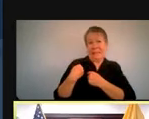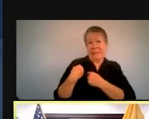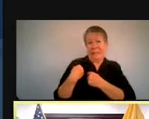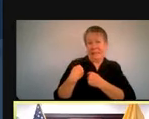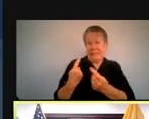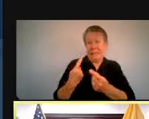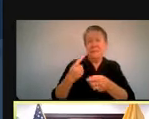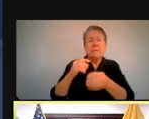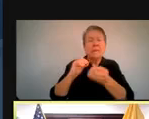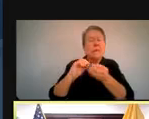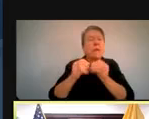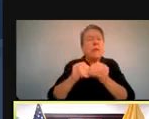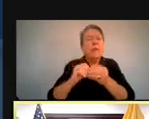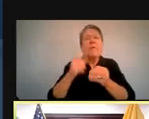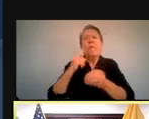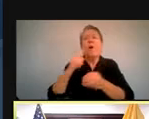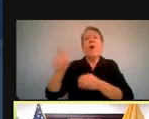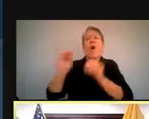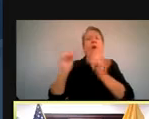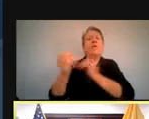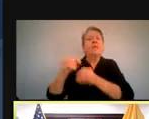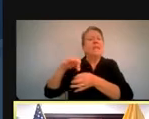can see,